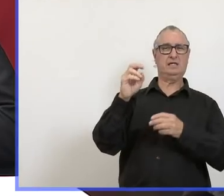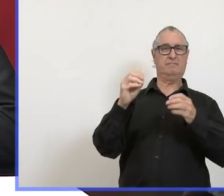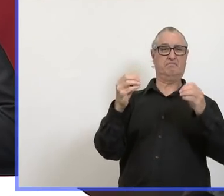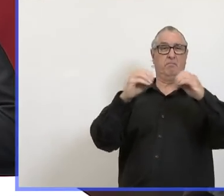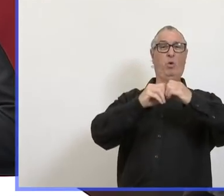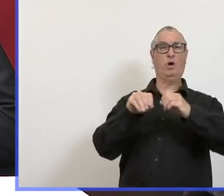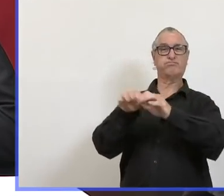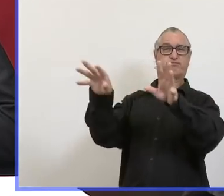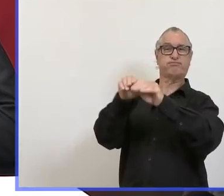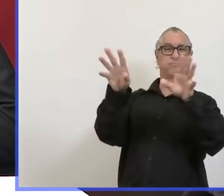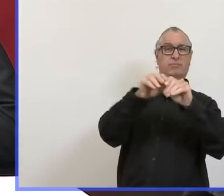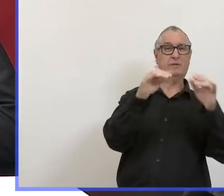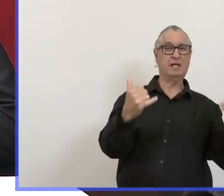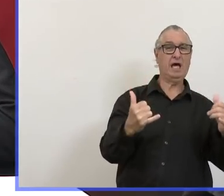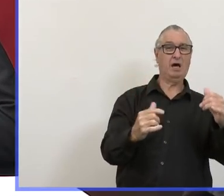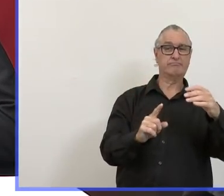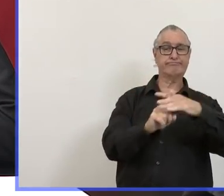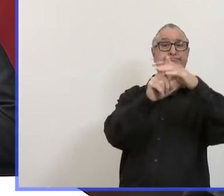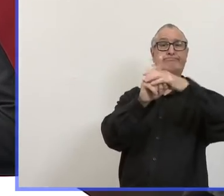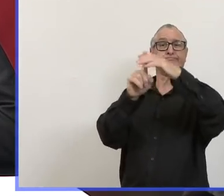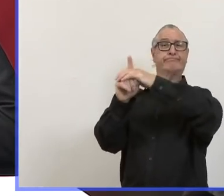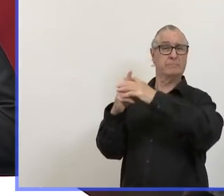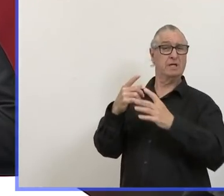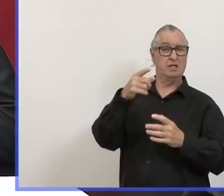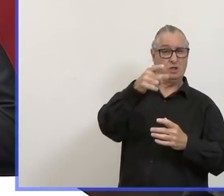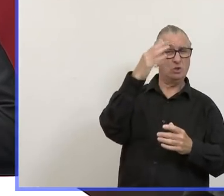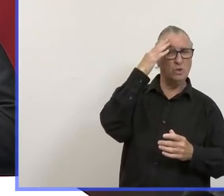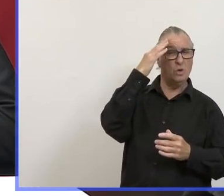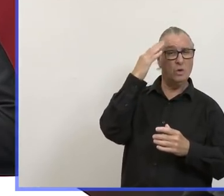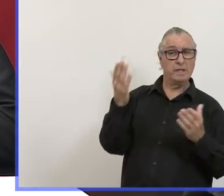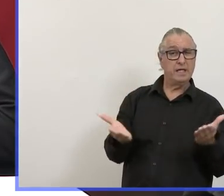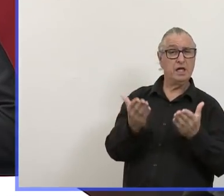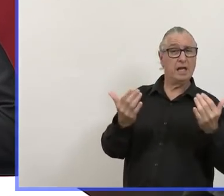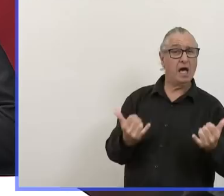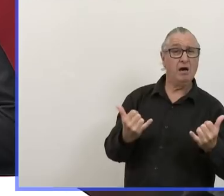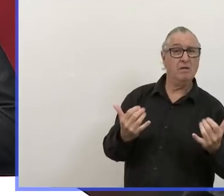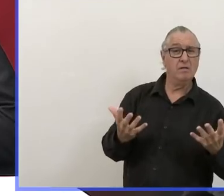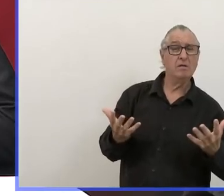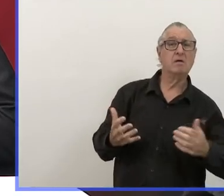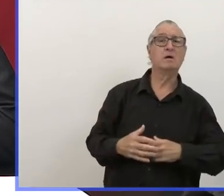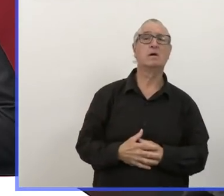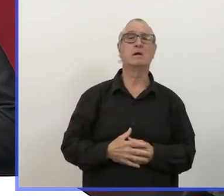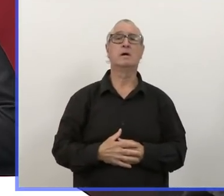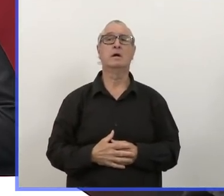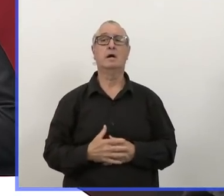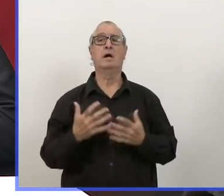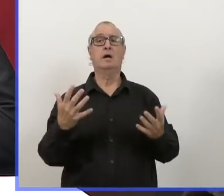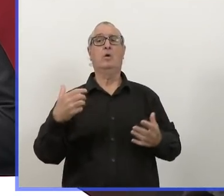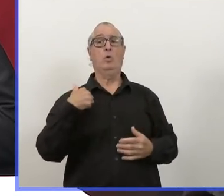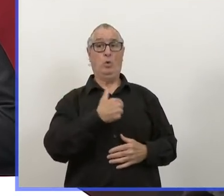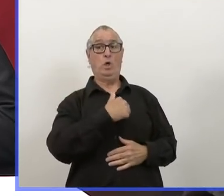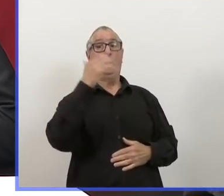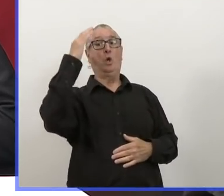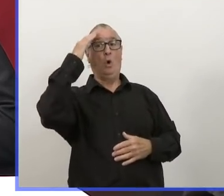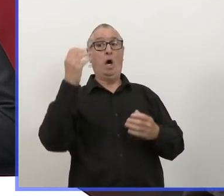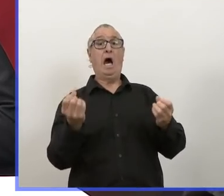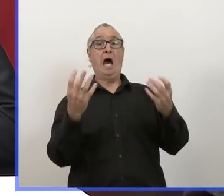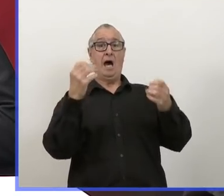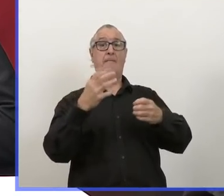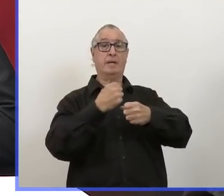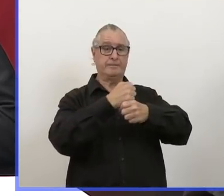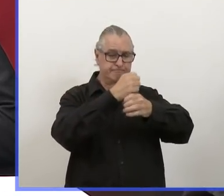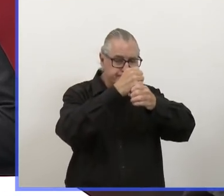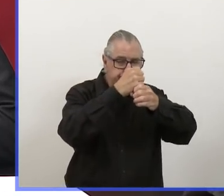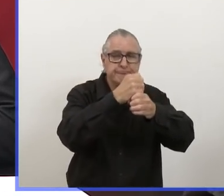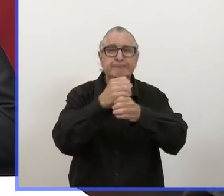We know a number in relation to how many have been sequenced. I don't have the number with me. We're looking, obviously, we have talked about how we screen